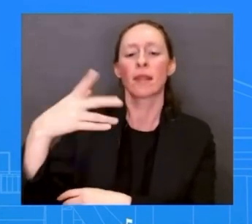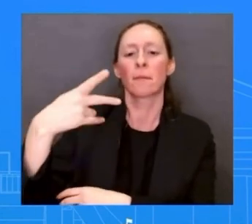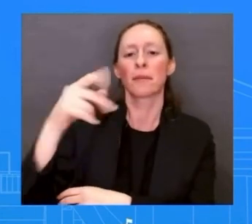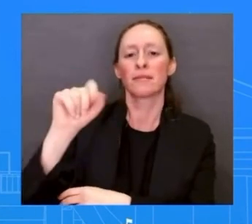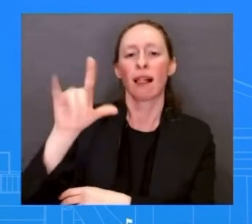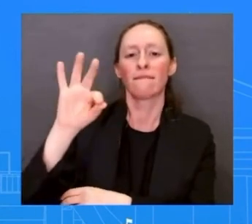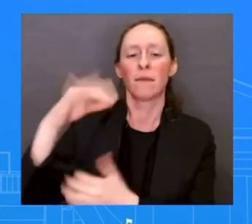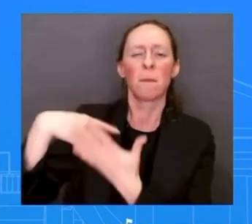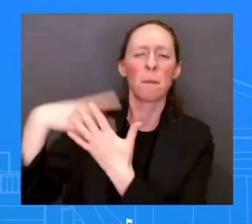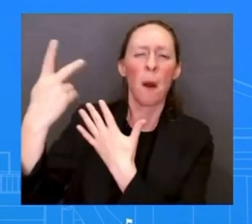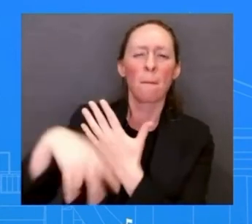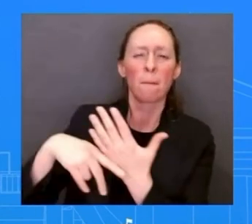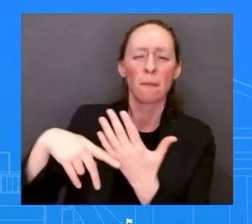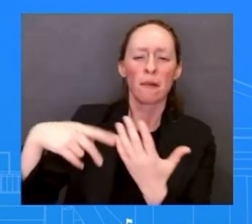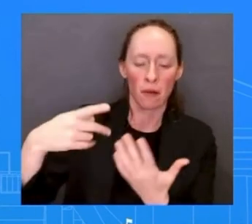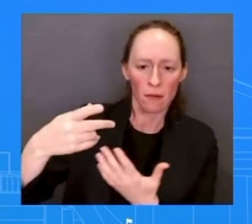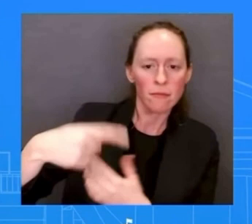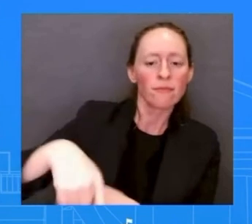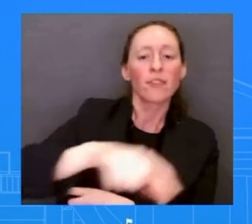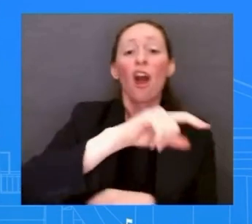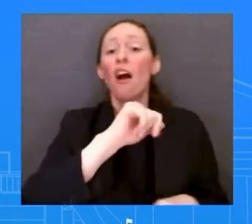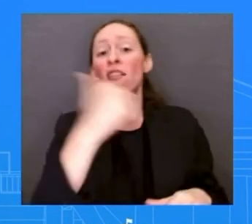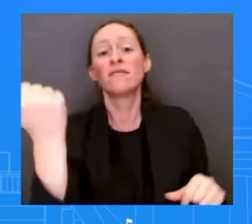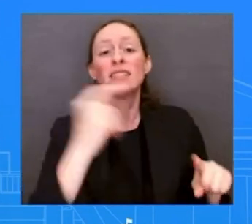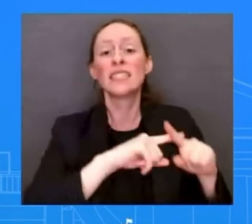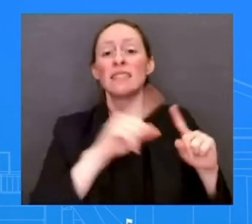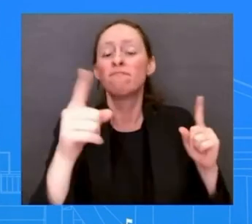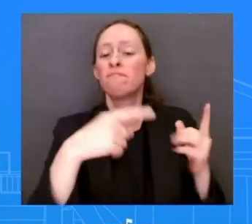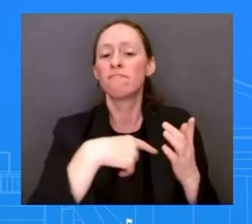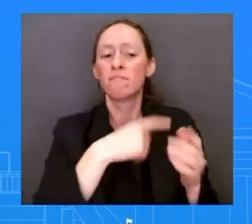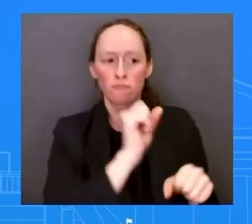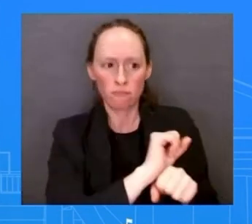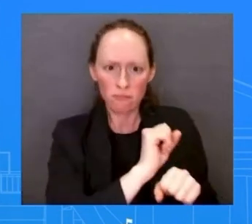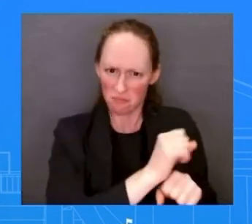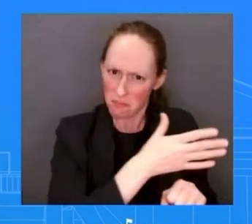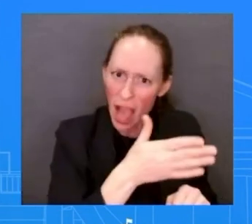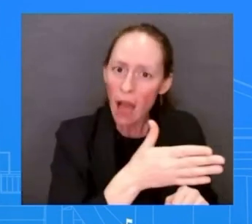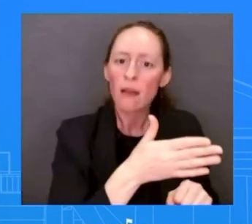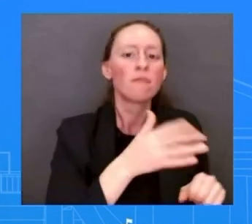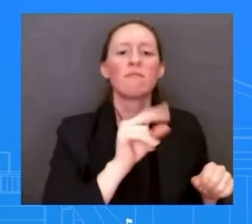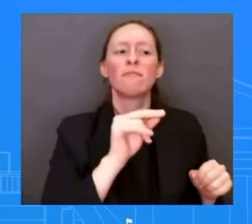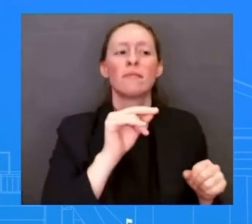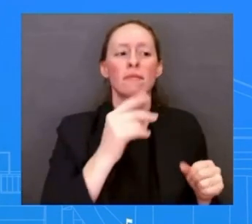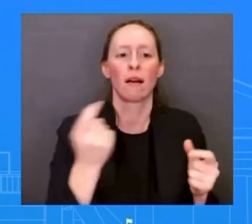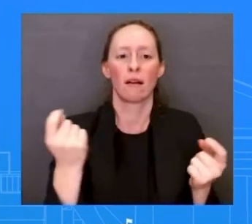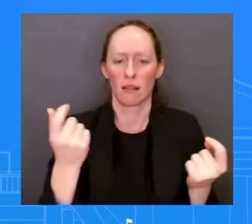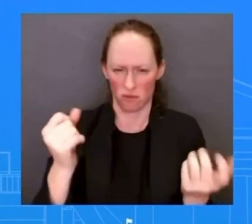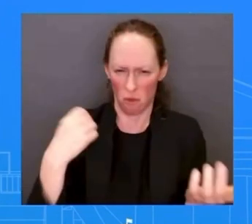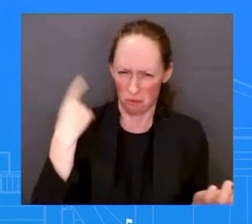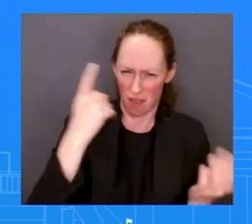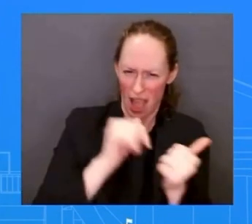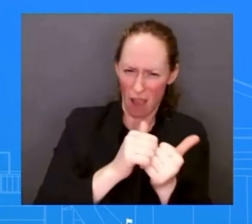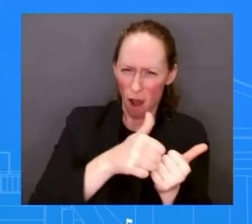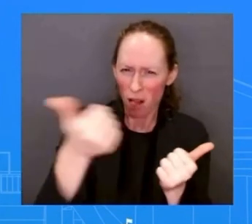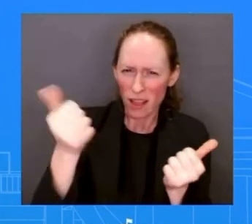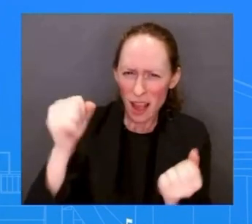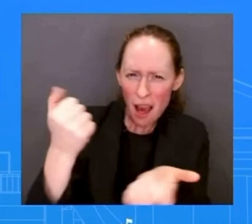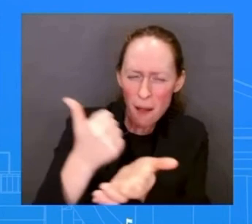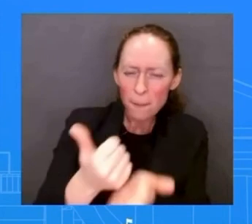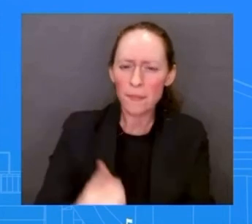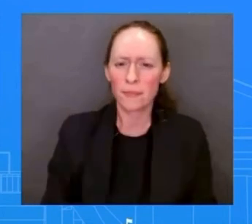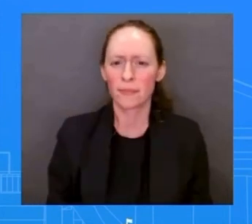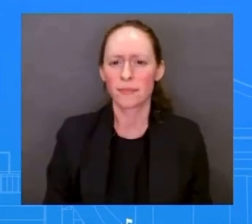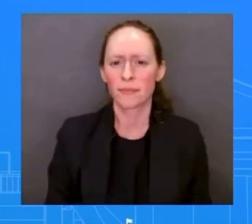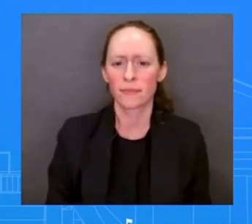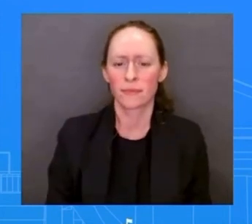required for that, or any other measures, if this doesn't give you the desired outcome? Yeah, I want to make clear that we're moving out on multiple fronts. So